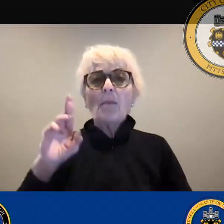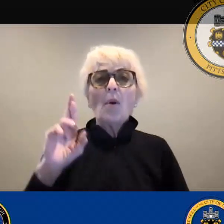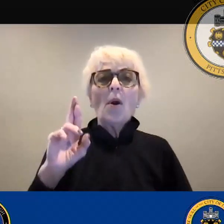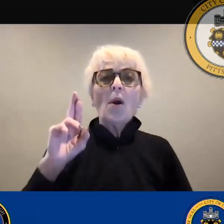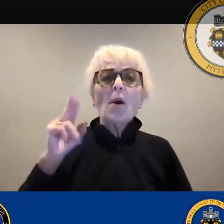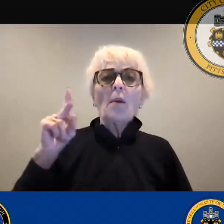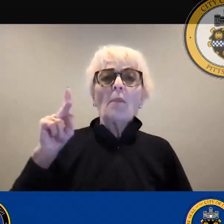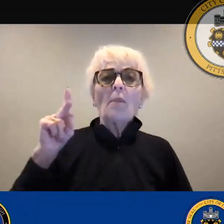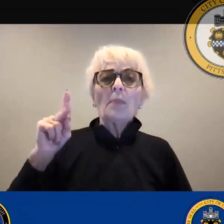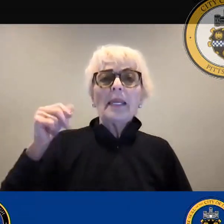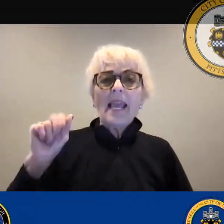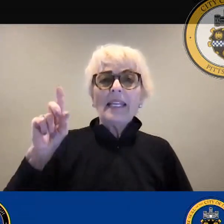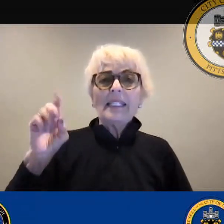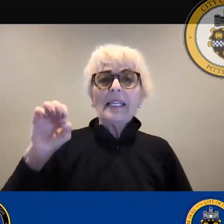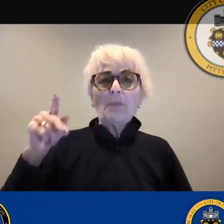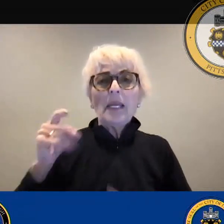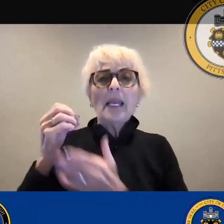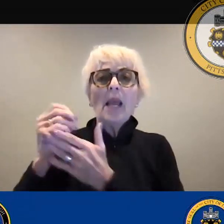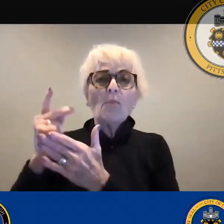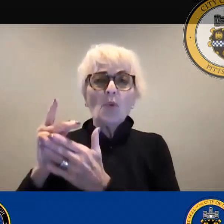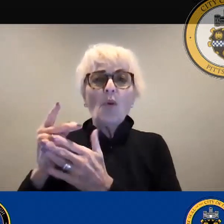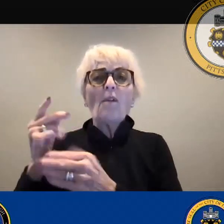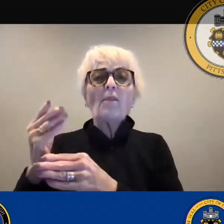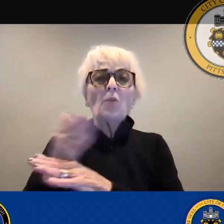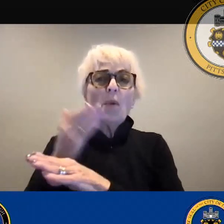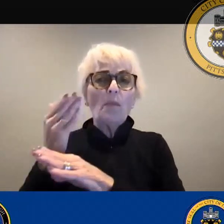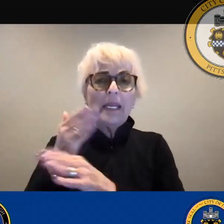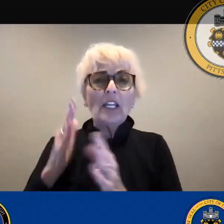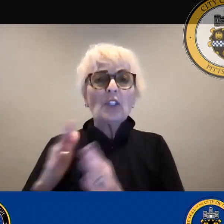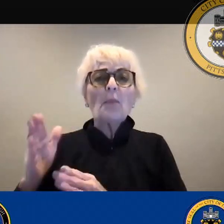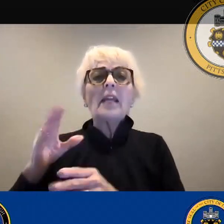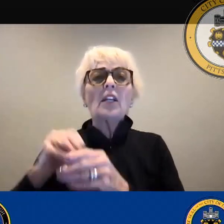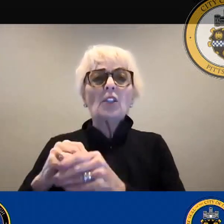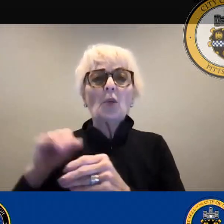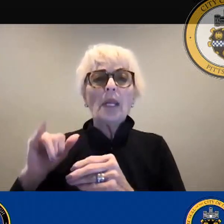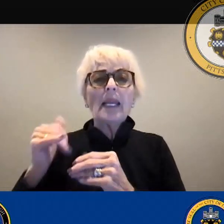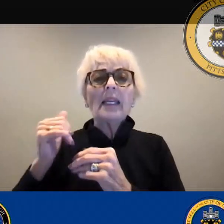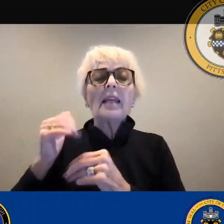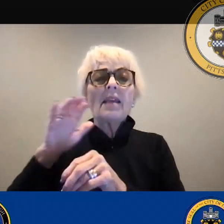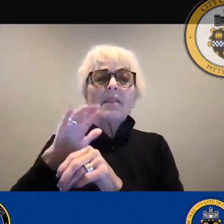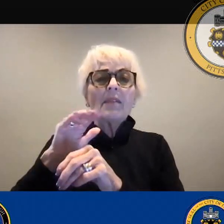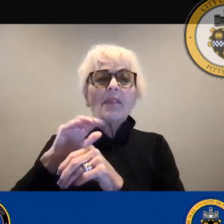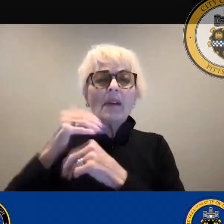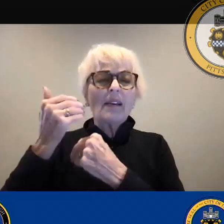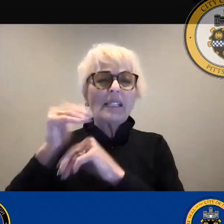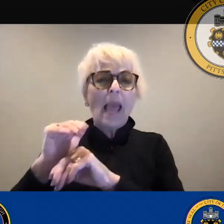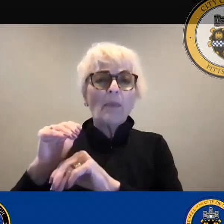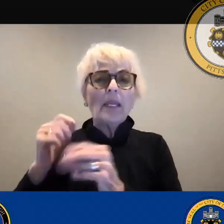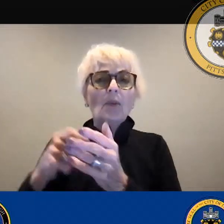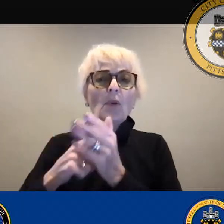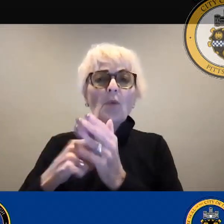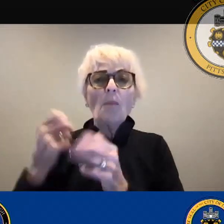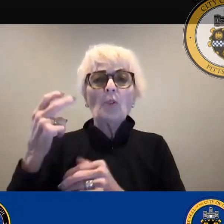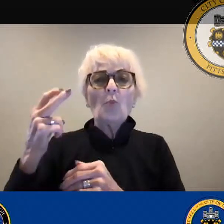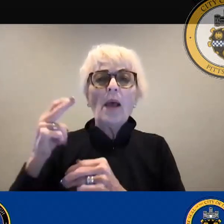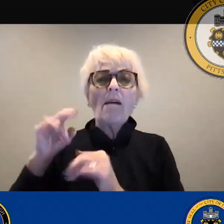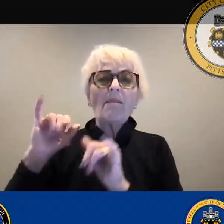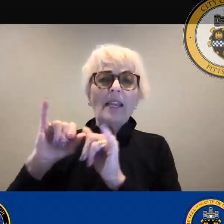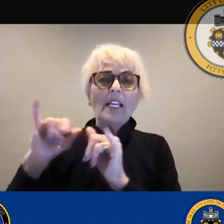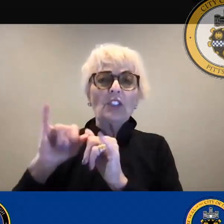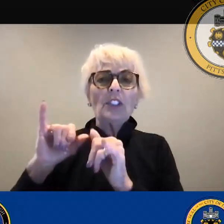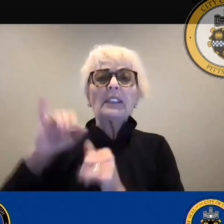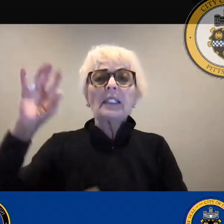approved remediation plan, including the capping requirements of 12 inches combination of clean soil and